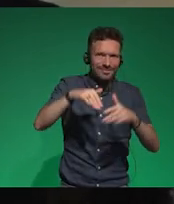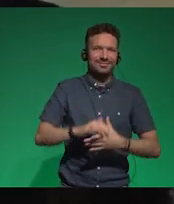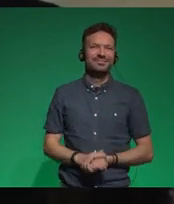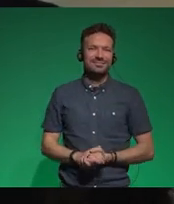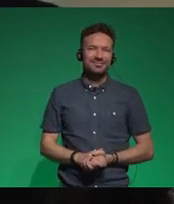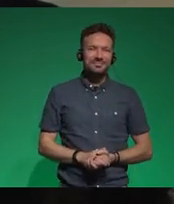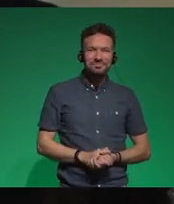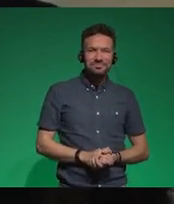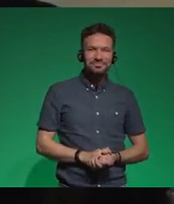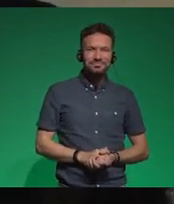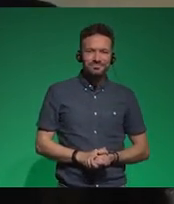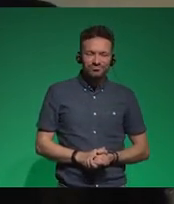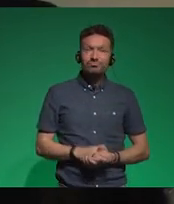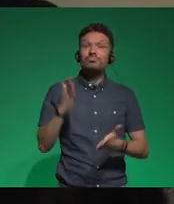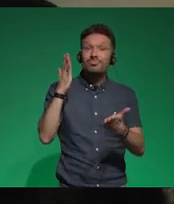After this,